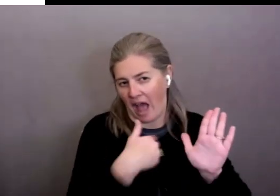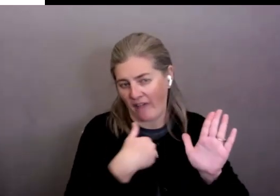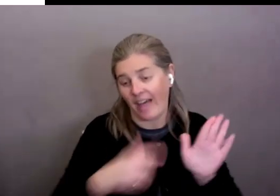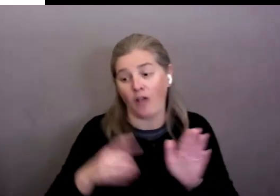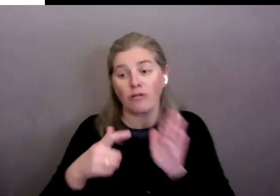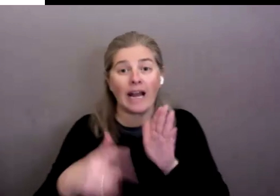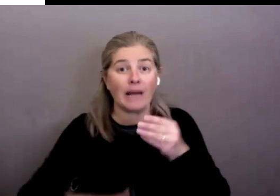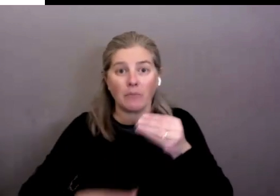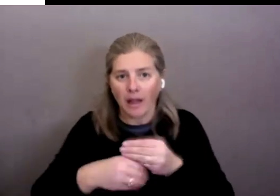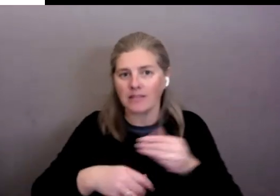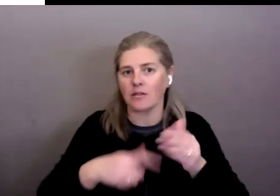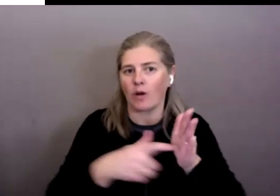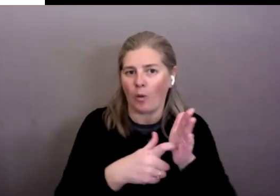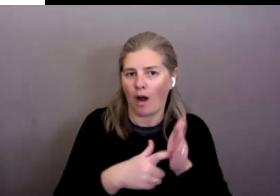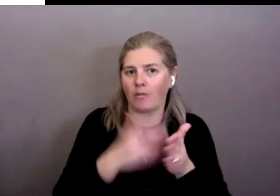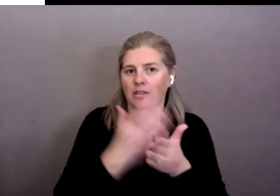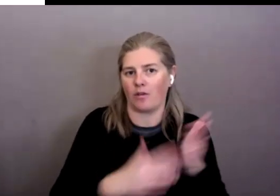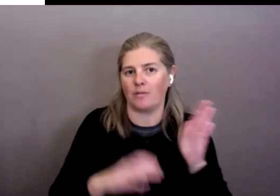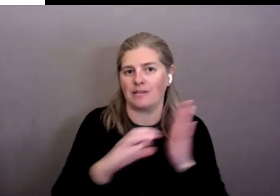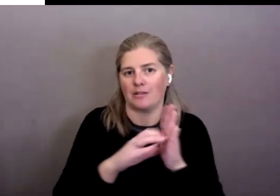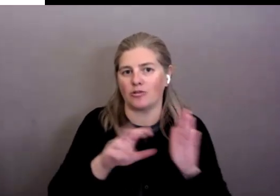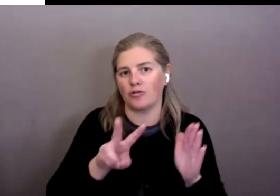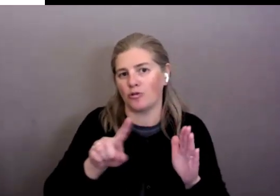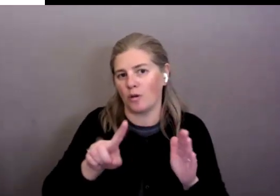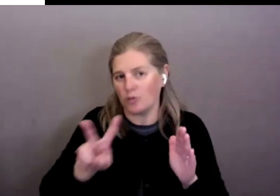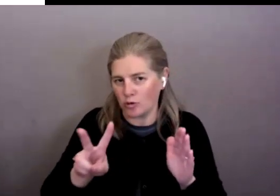out in Section 212B of the Act.